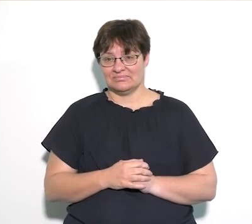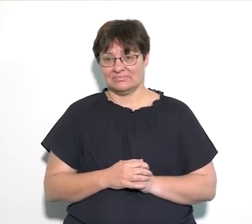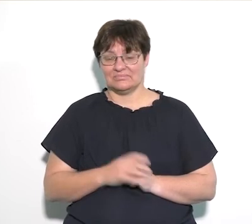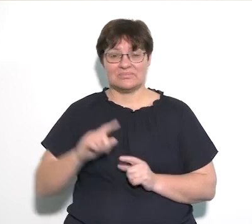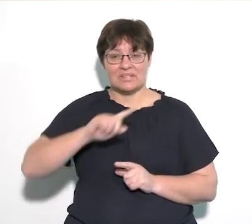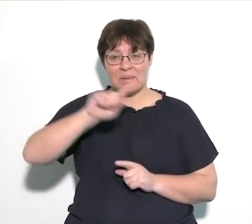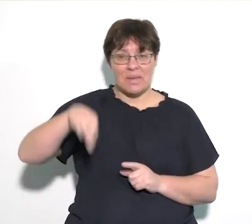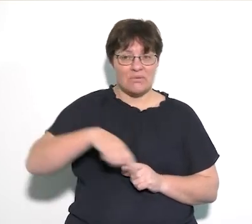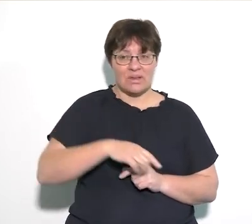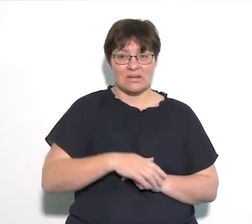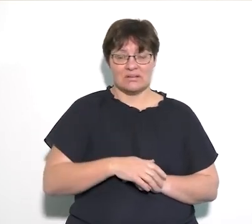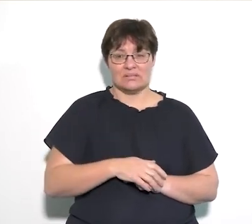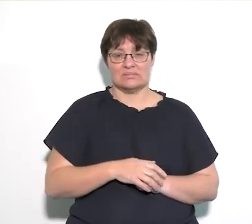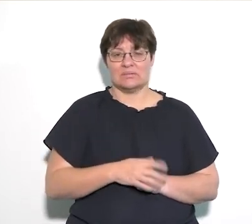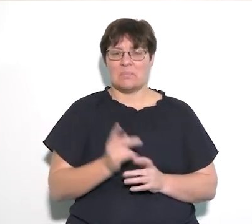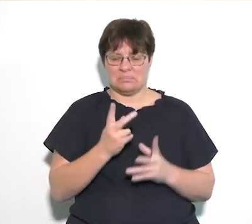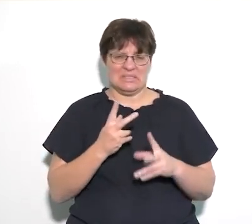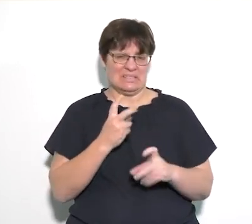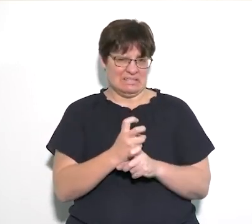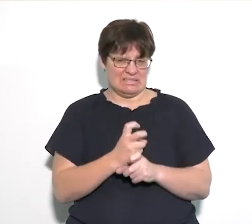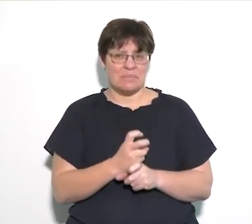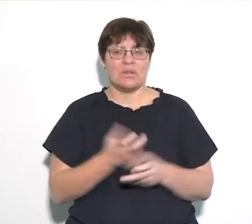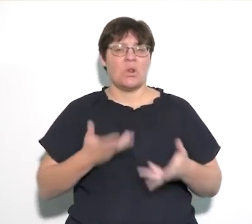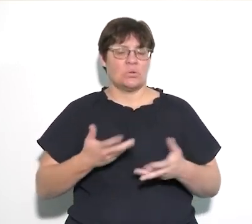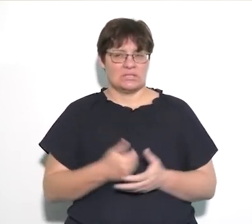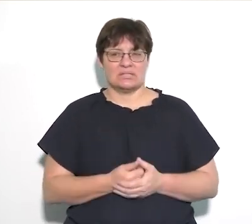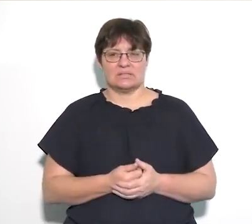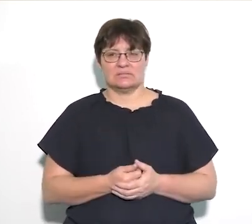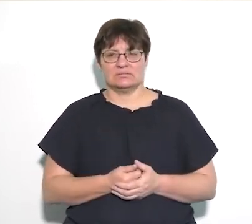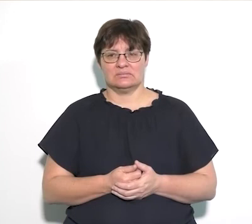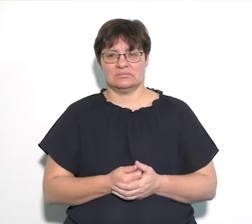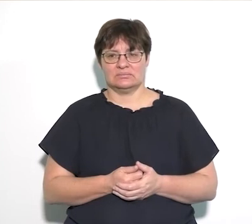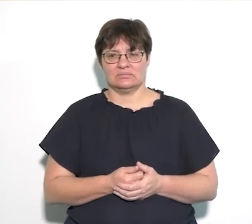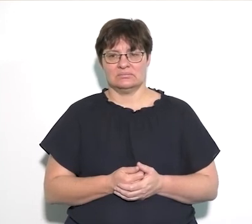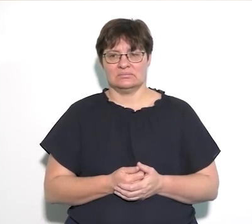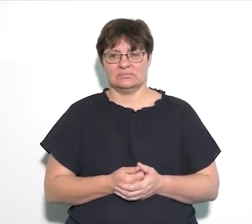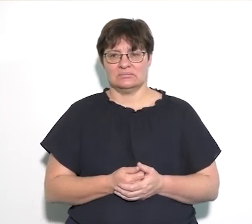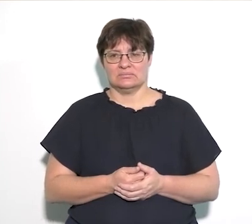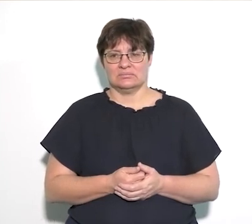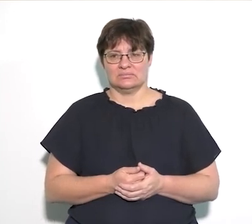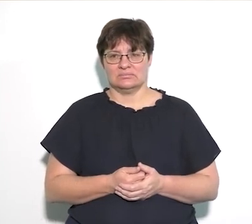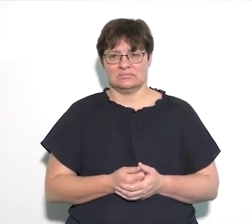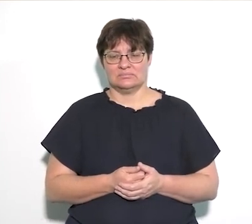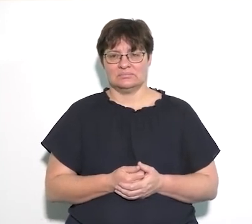I'm spinning my arrow. It's a bit tight. Let's just loosen it up a bit.